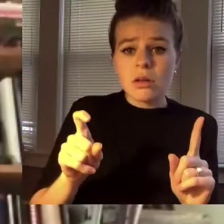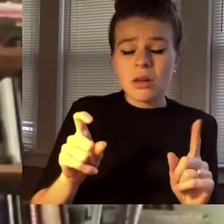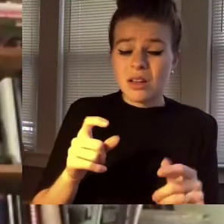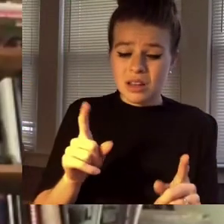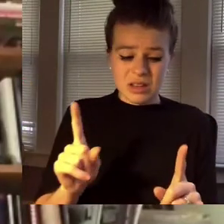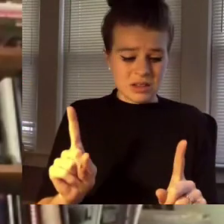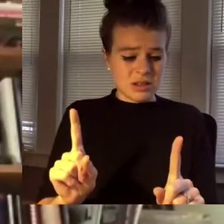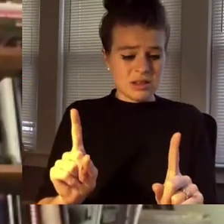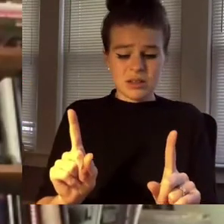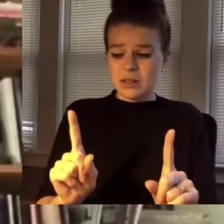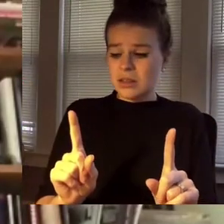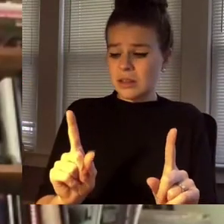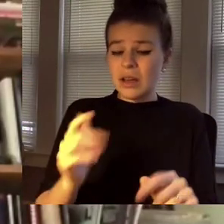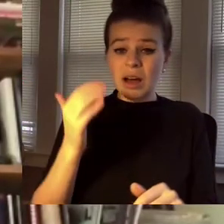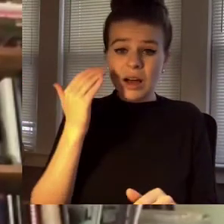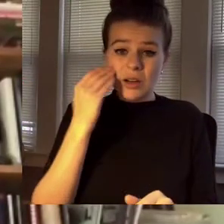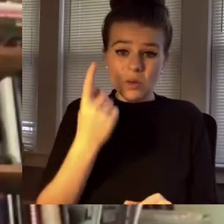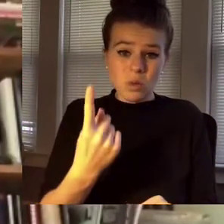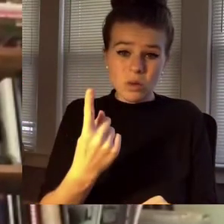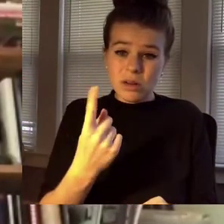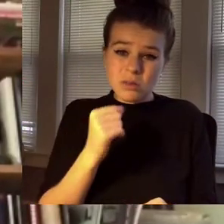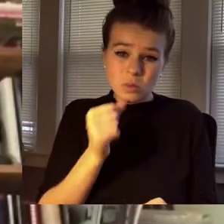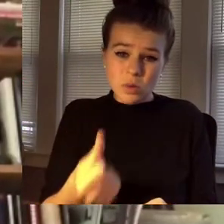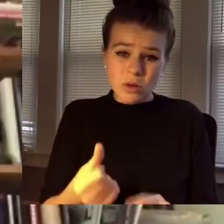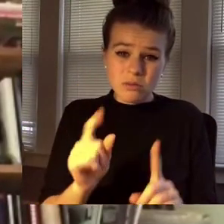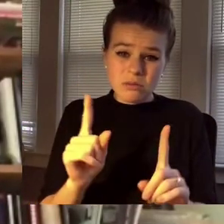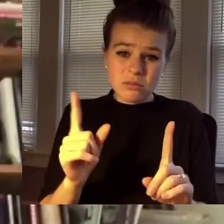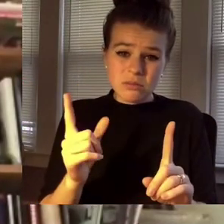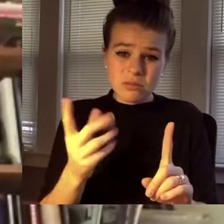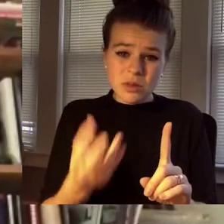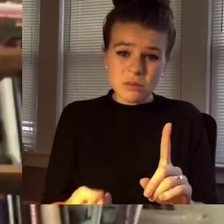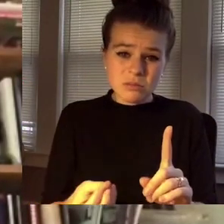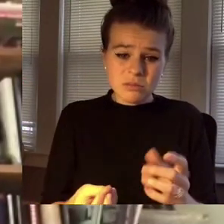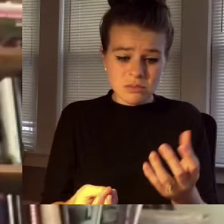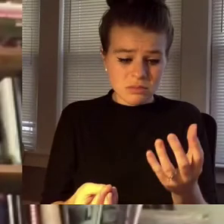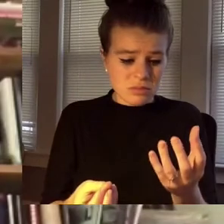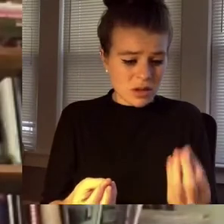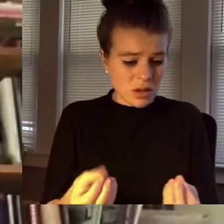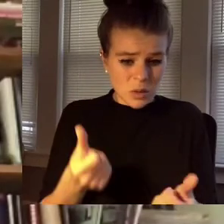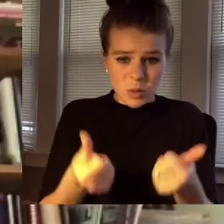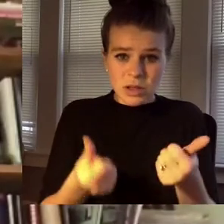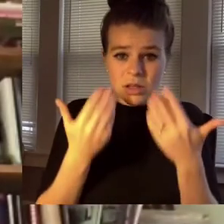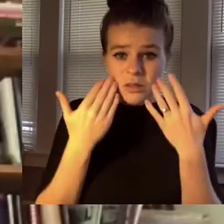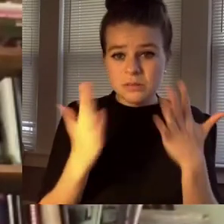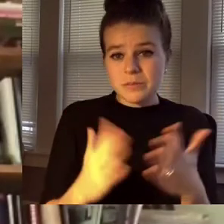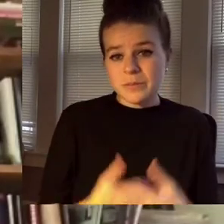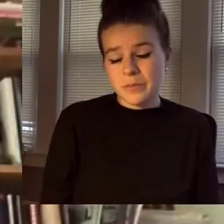I know one will not. I still can't tell which.